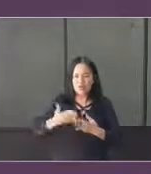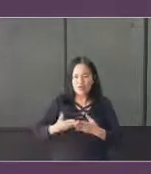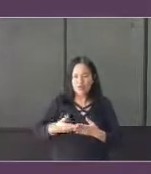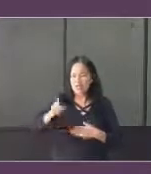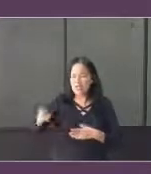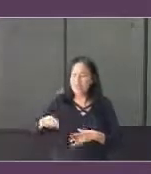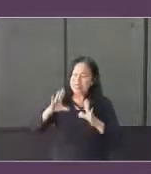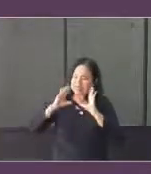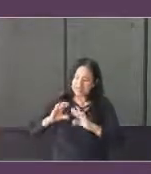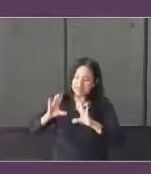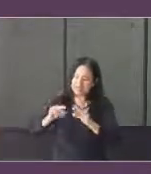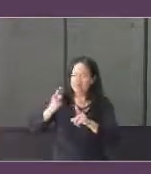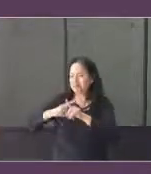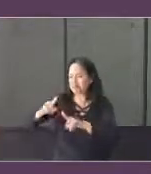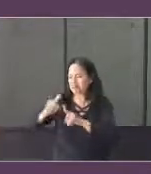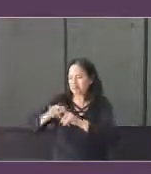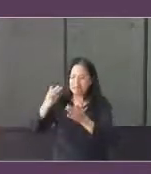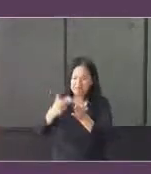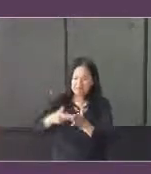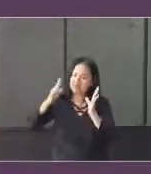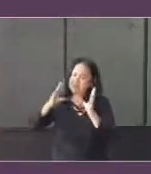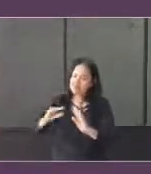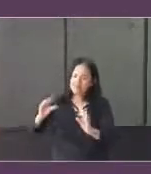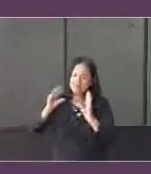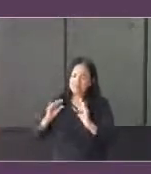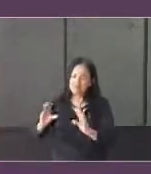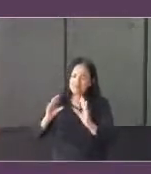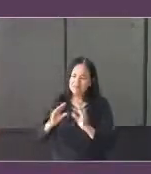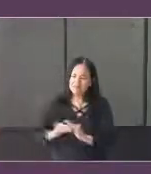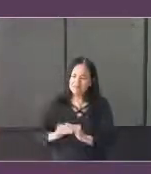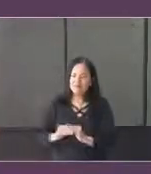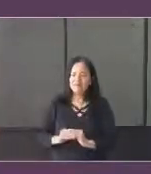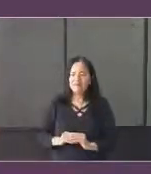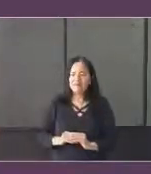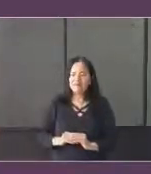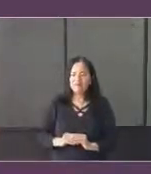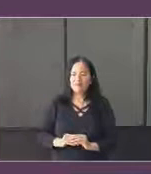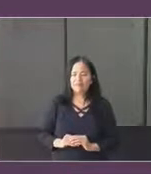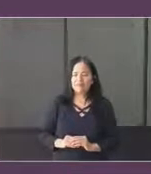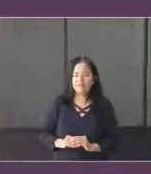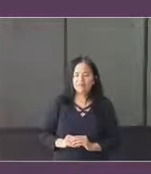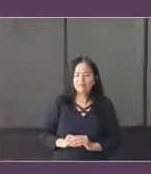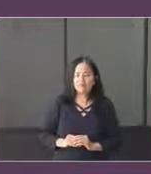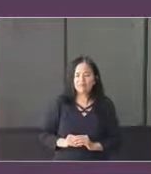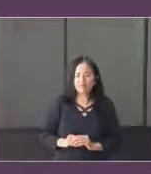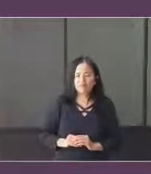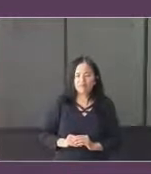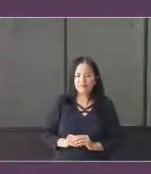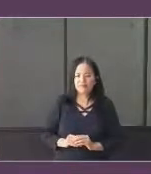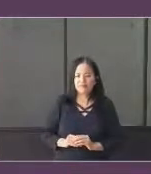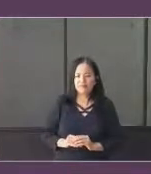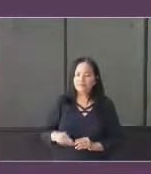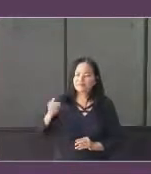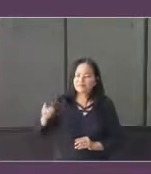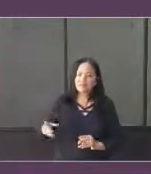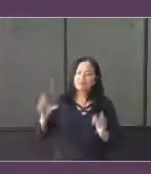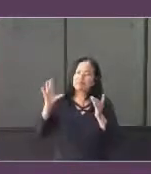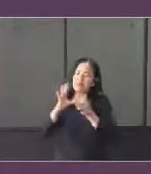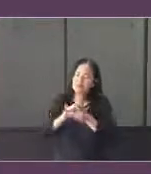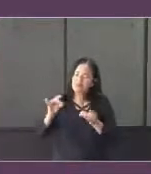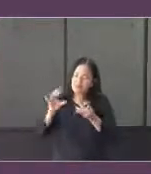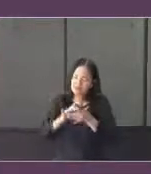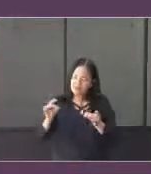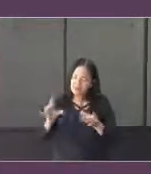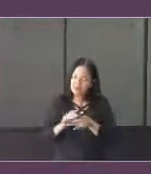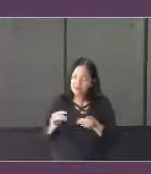officers of the government of Montevideo, and it is through workshops that we convey